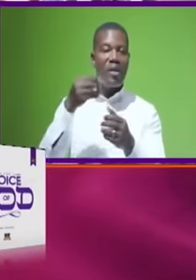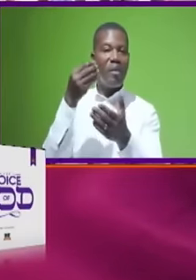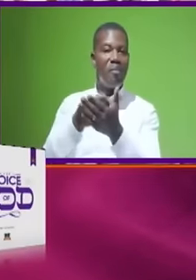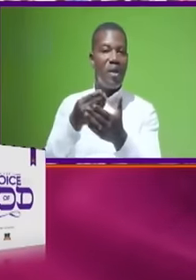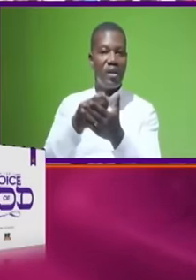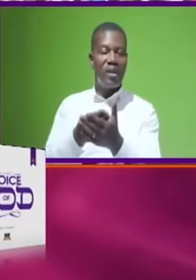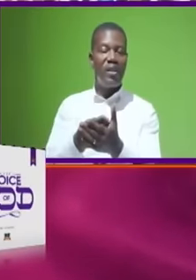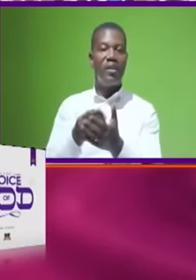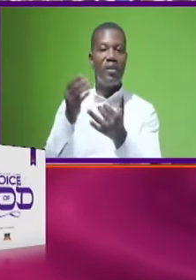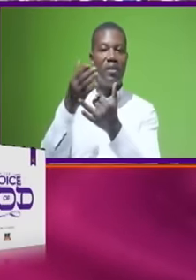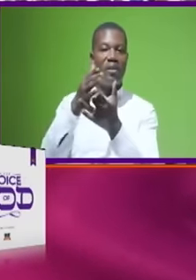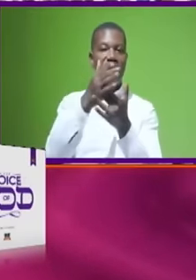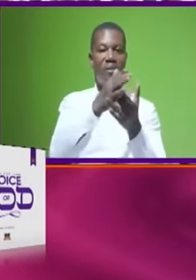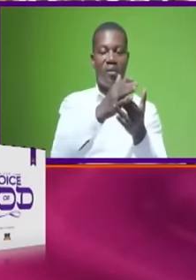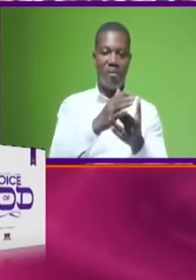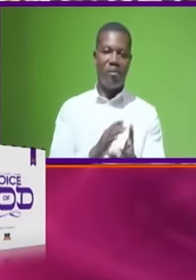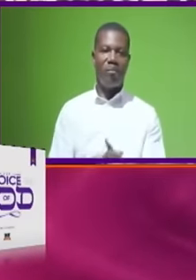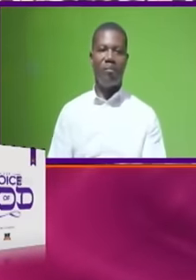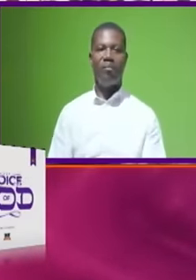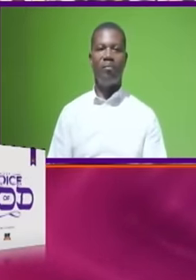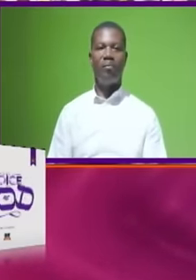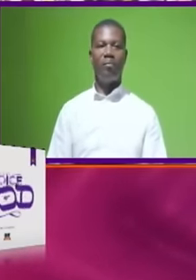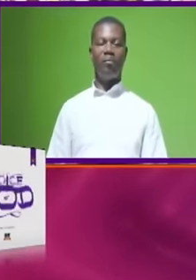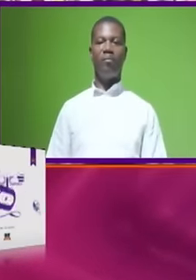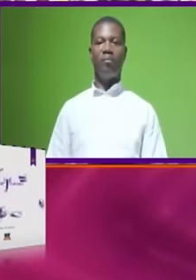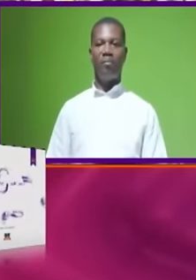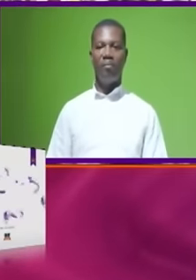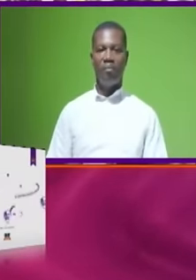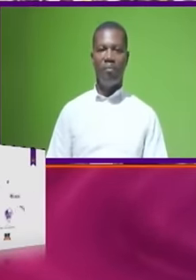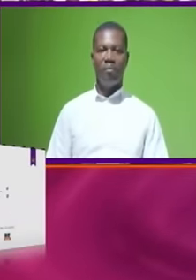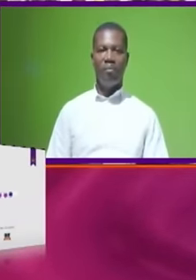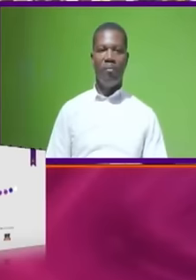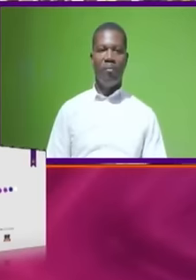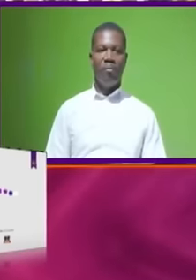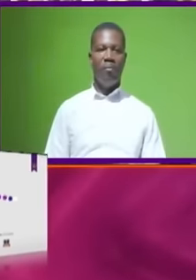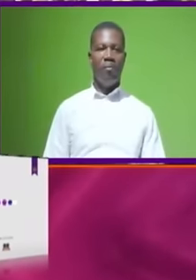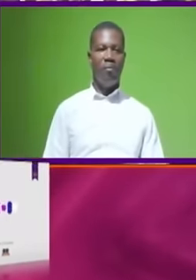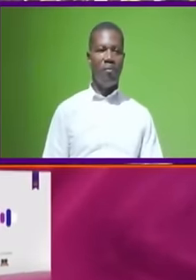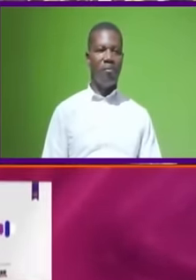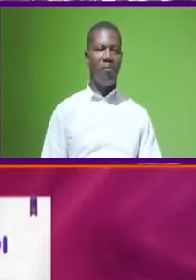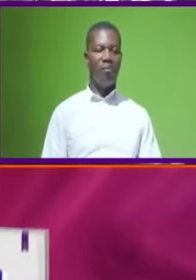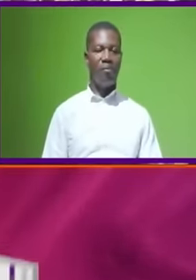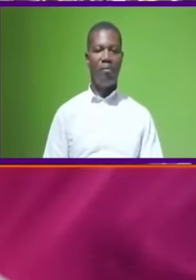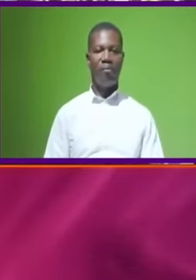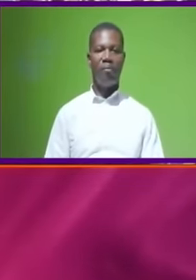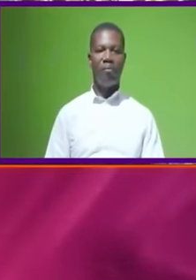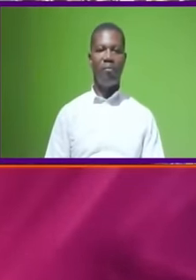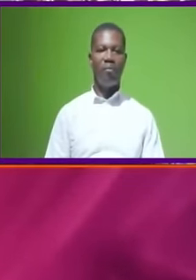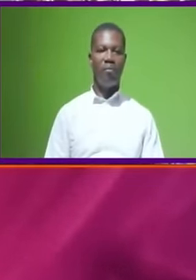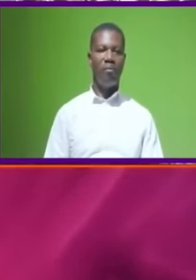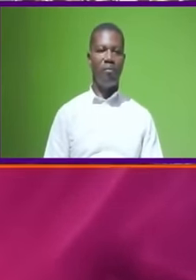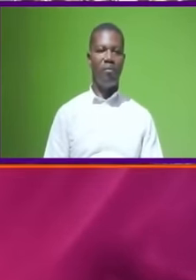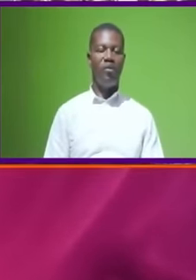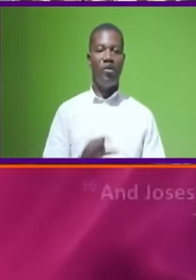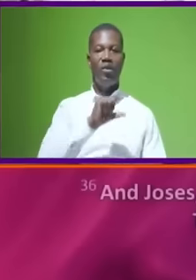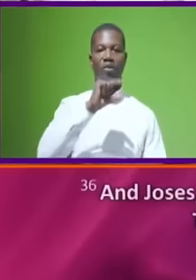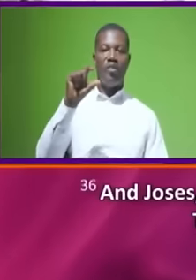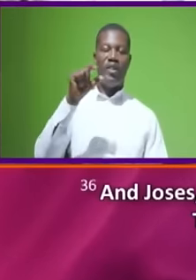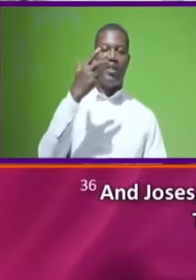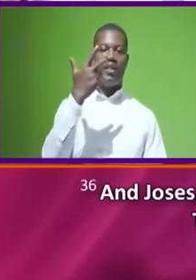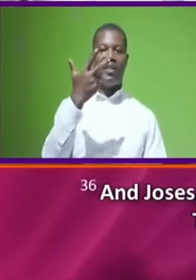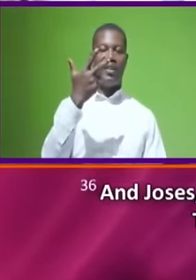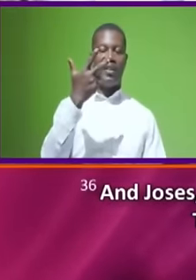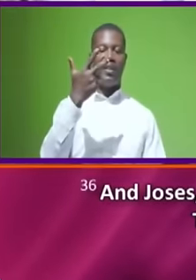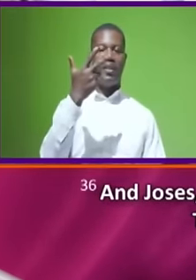out the blessings, the negative effect, and the positive effect in that money. Yes. Yes, 36.